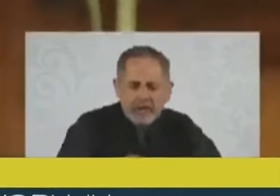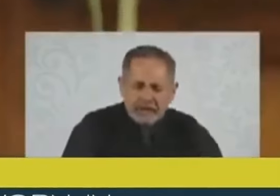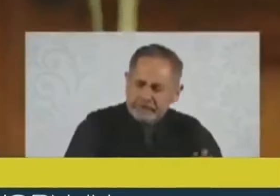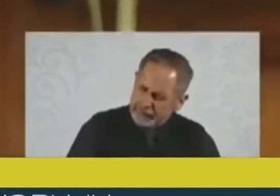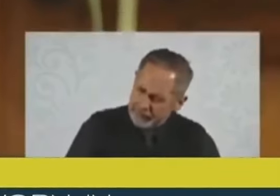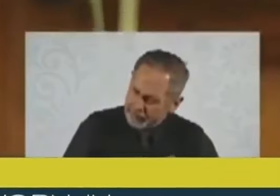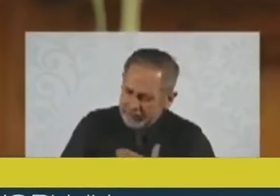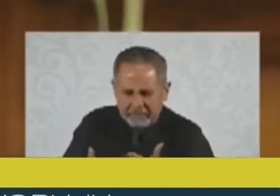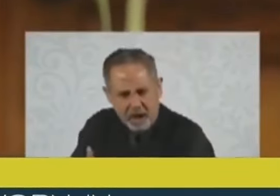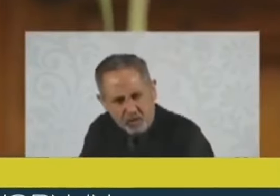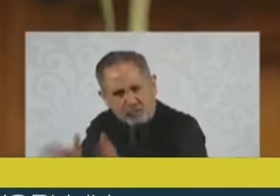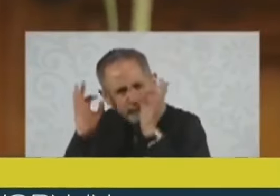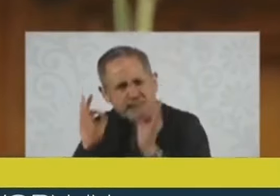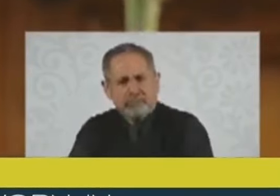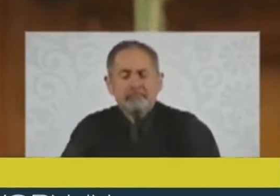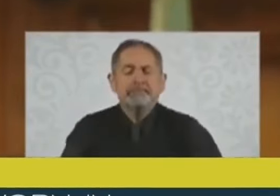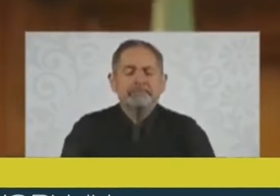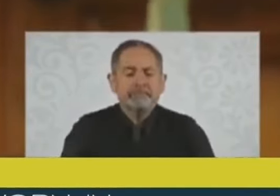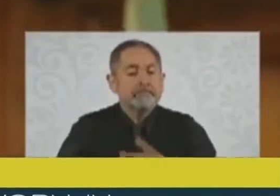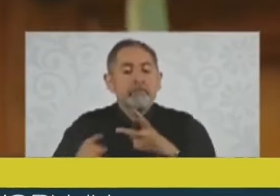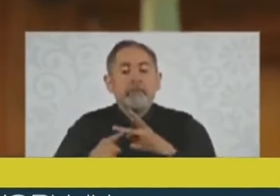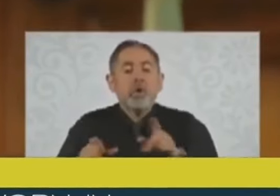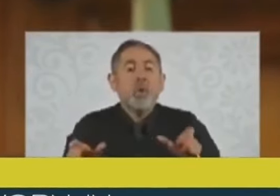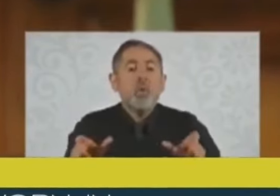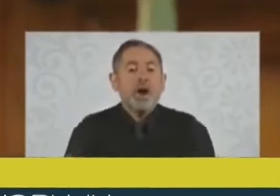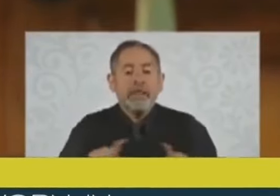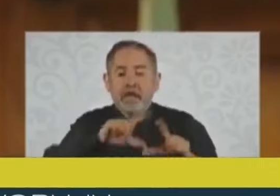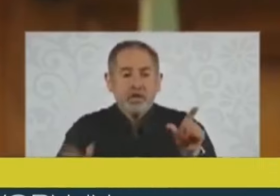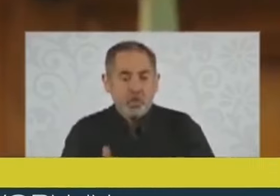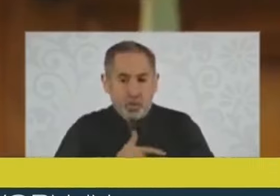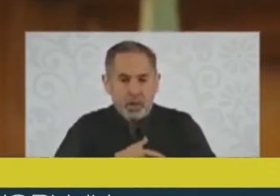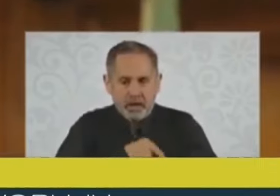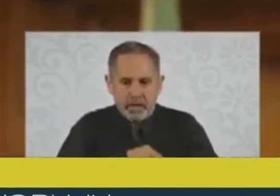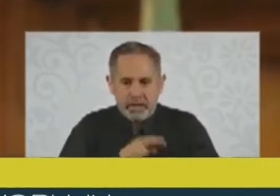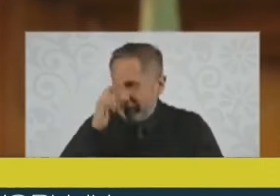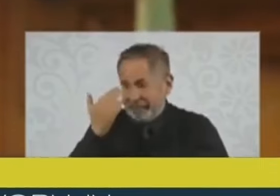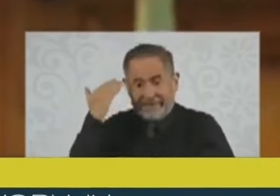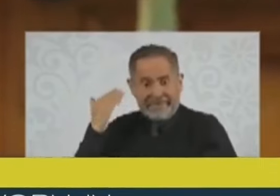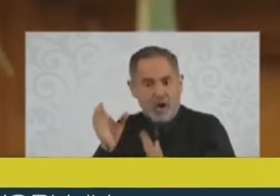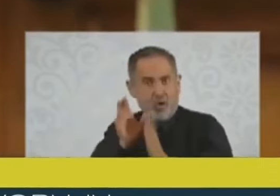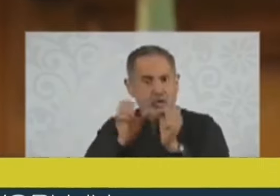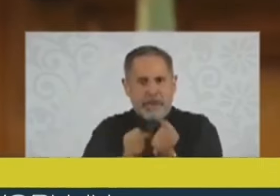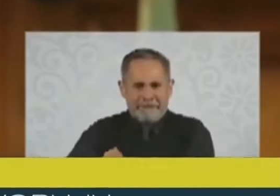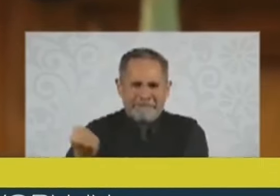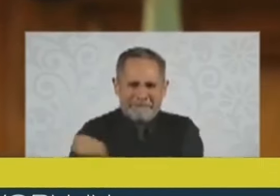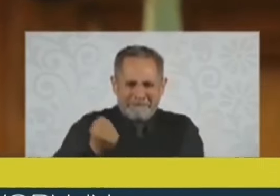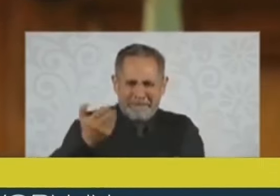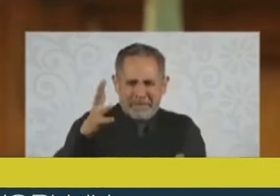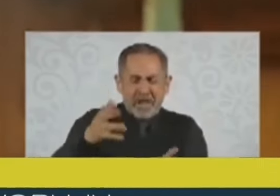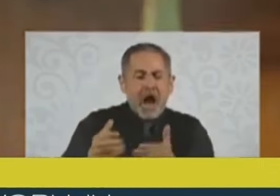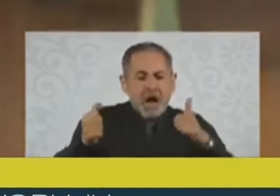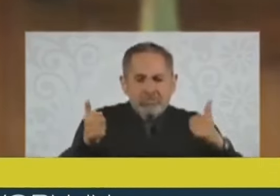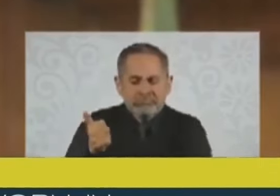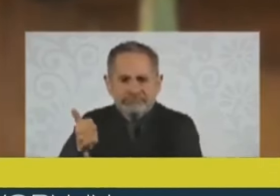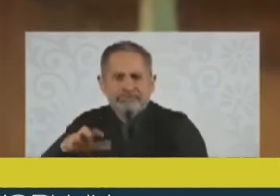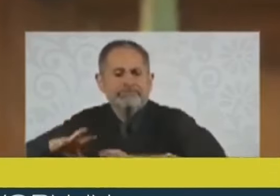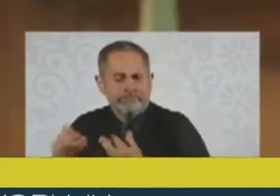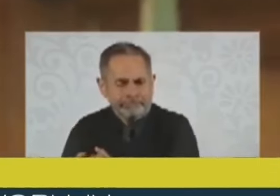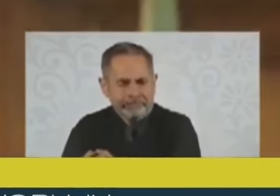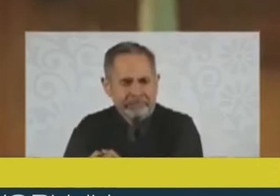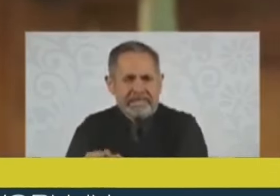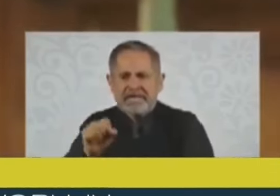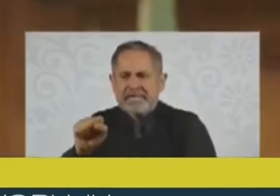get the youngsters out of criminality. National Guard, we will consolidate. It was already approved in the Constitution